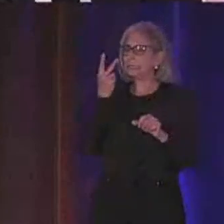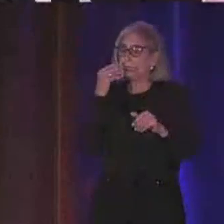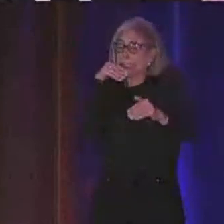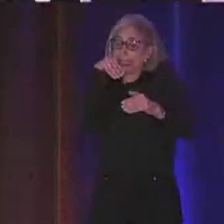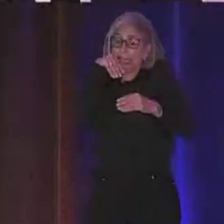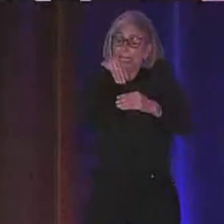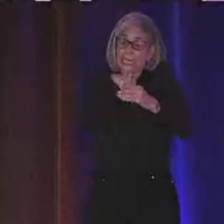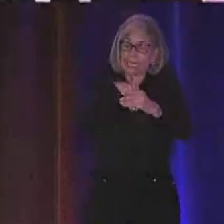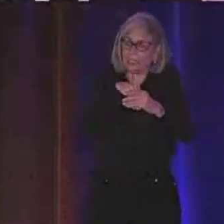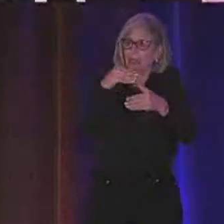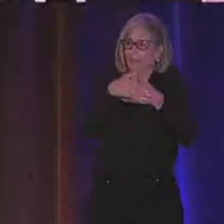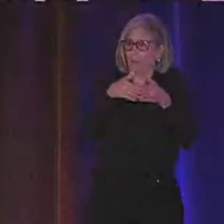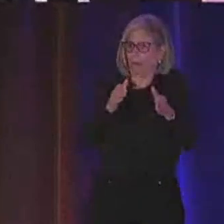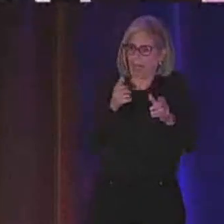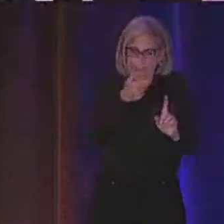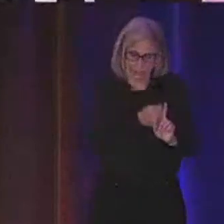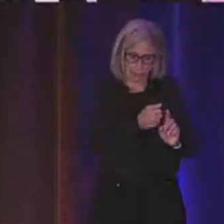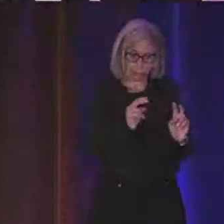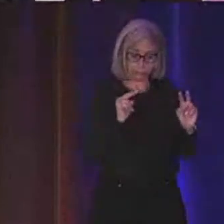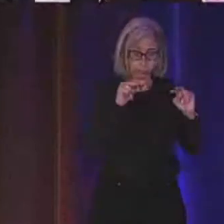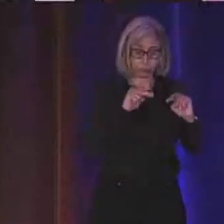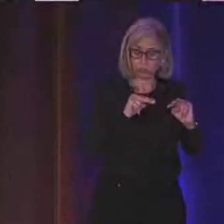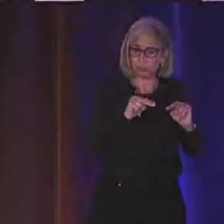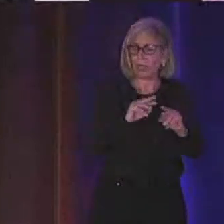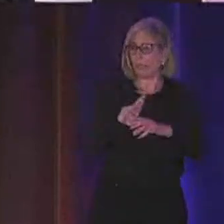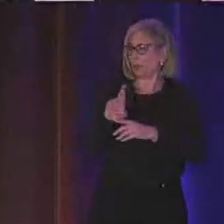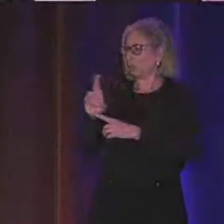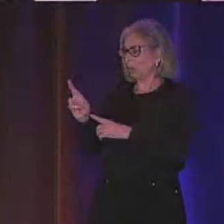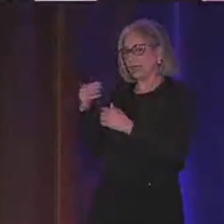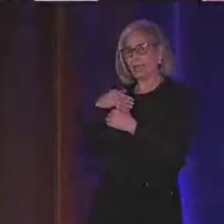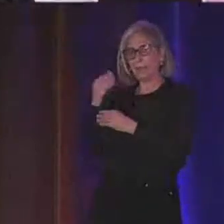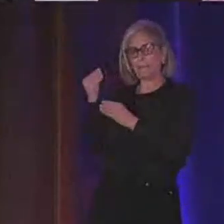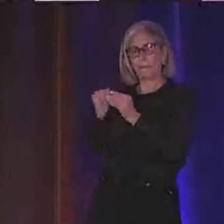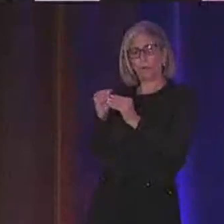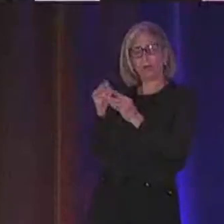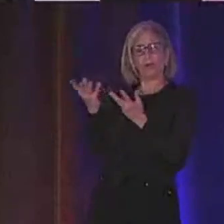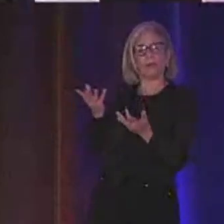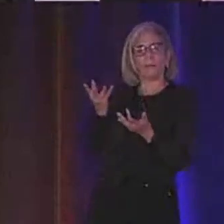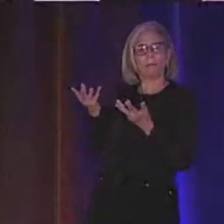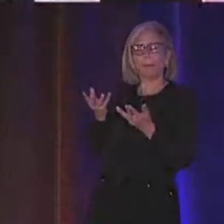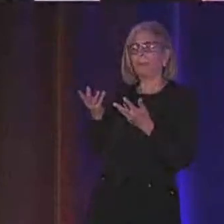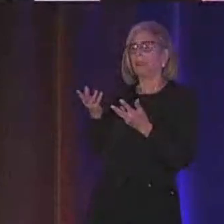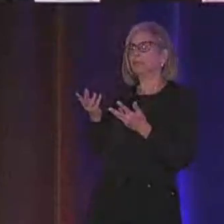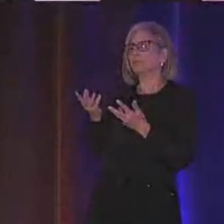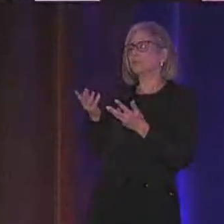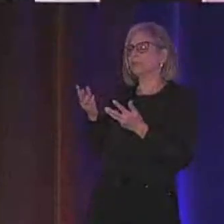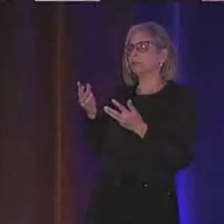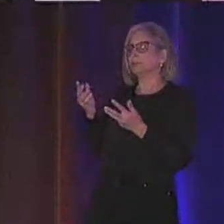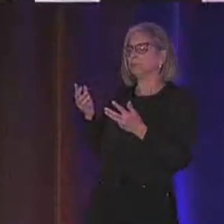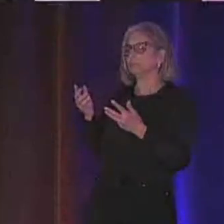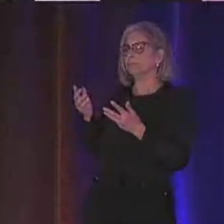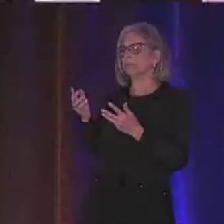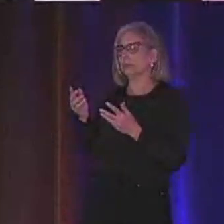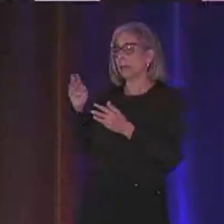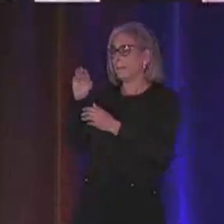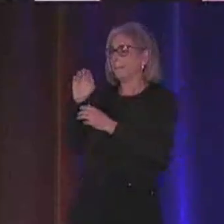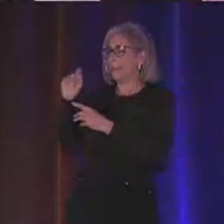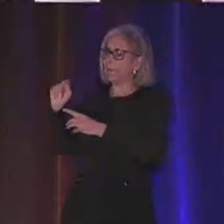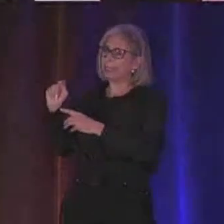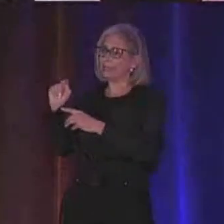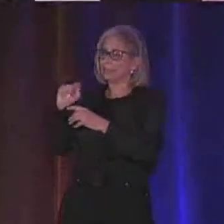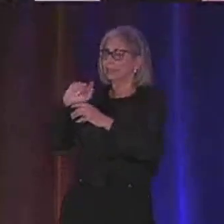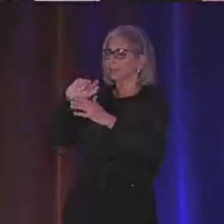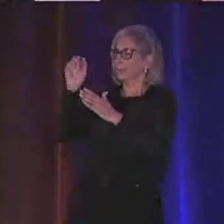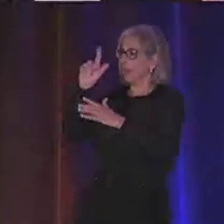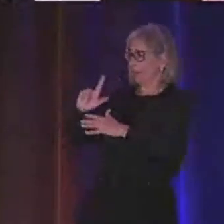blocks themselves. And then finally on the right, I have some work I did based on Matt's Canvas sketch library,